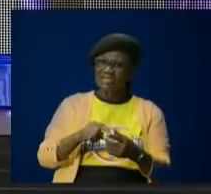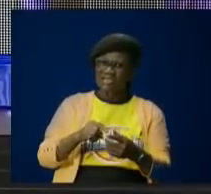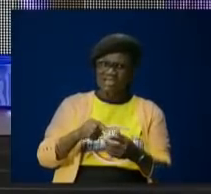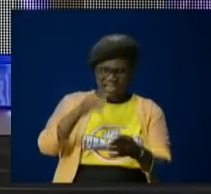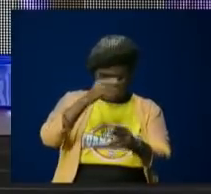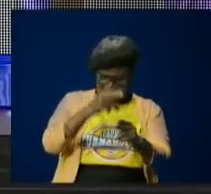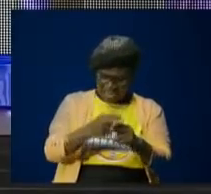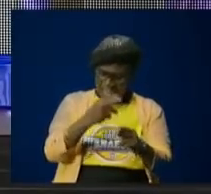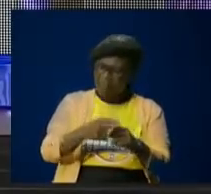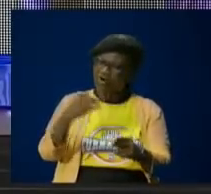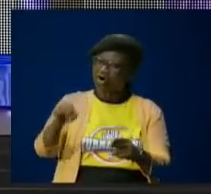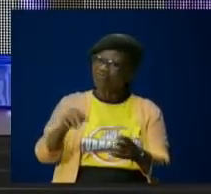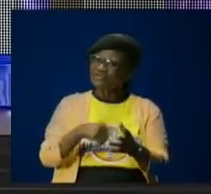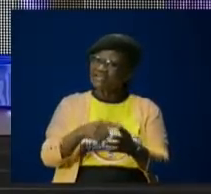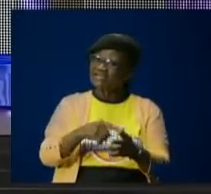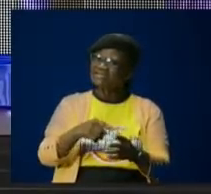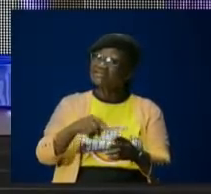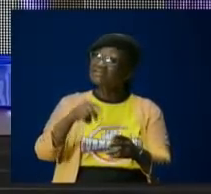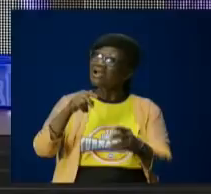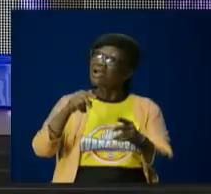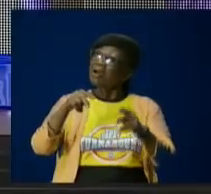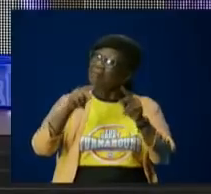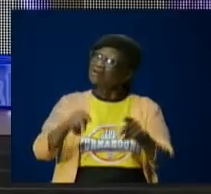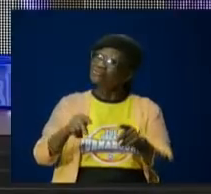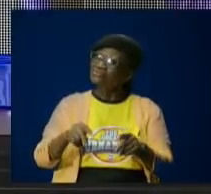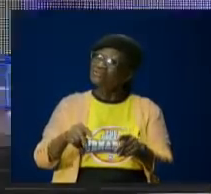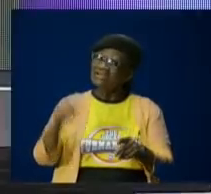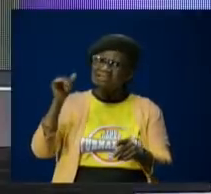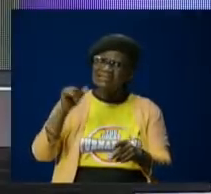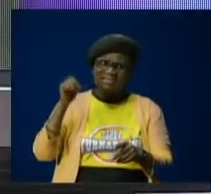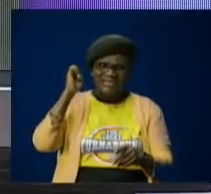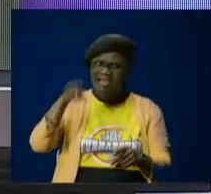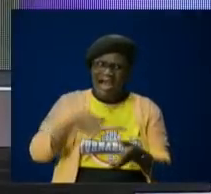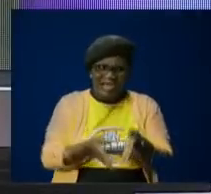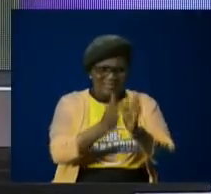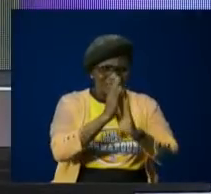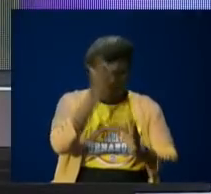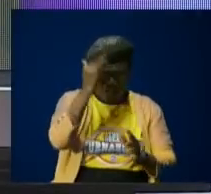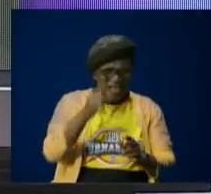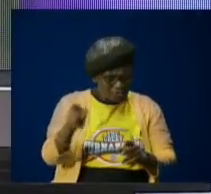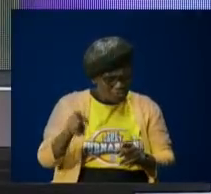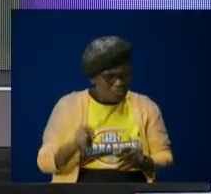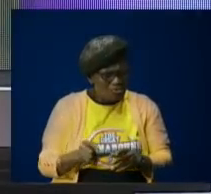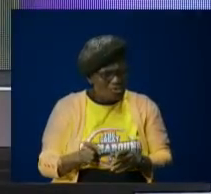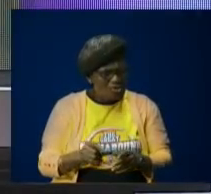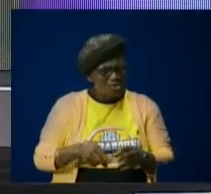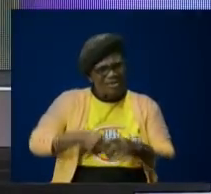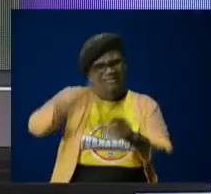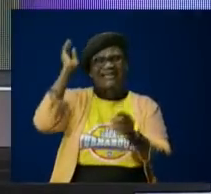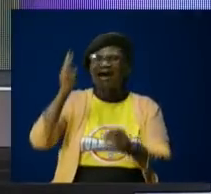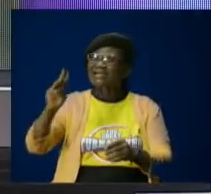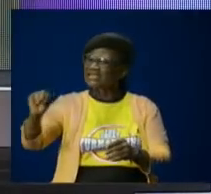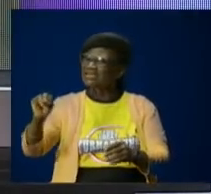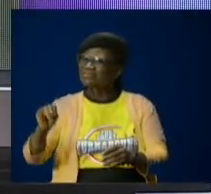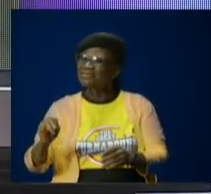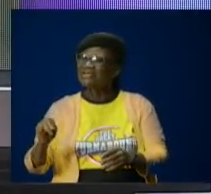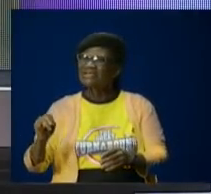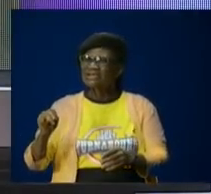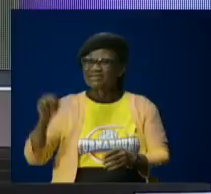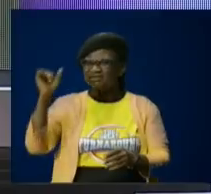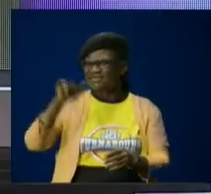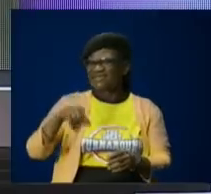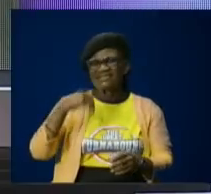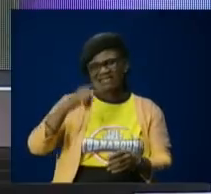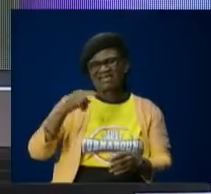this fellow? Why are you sacking him? Oh, because we don't need somebody in